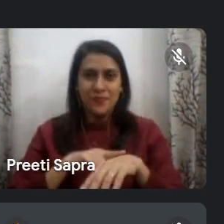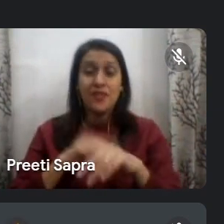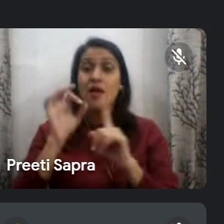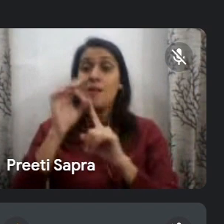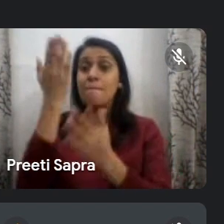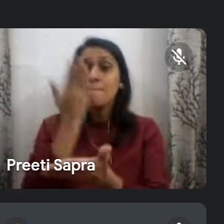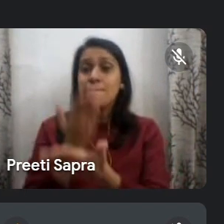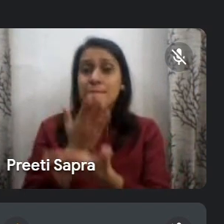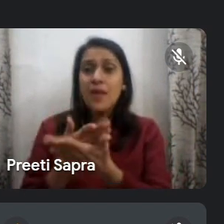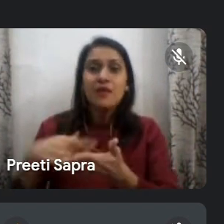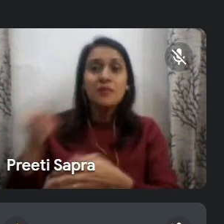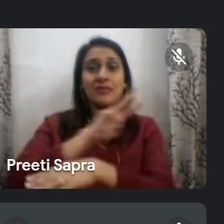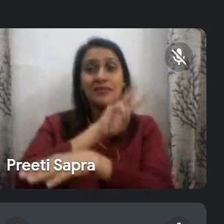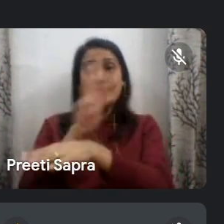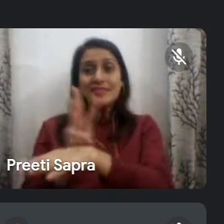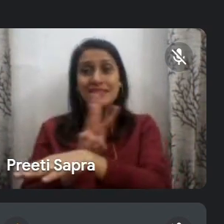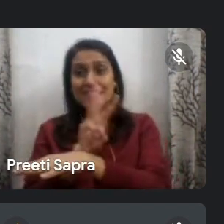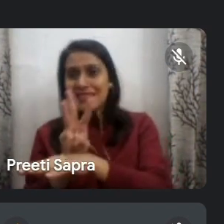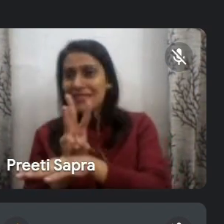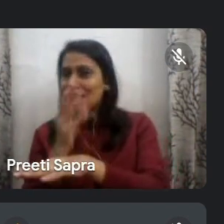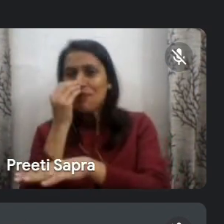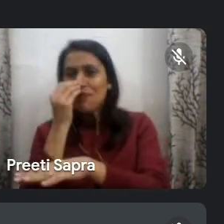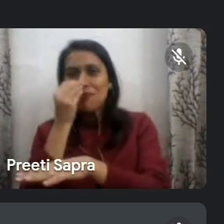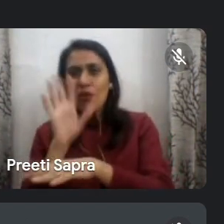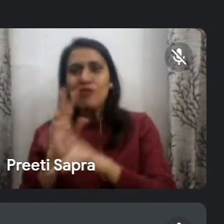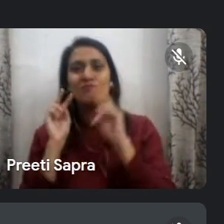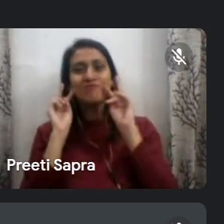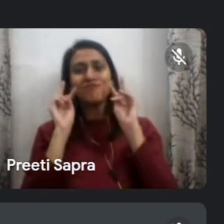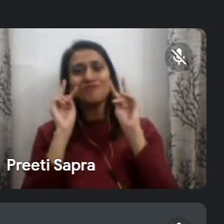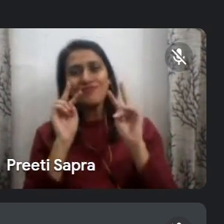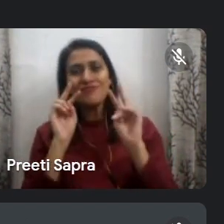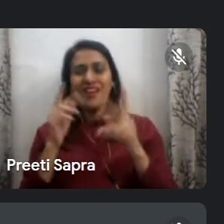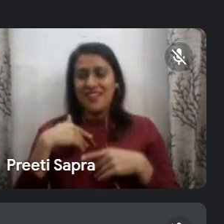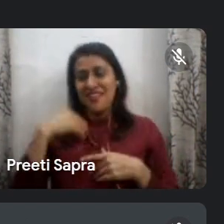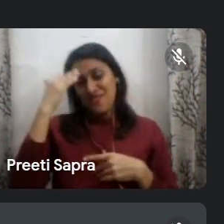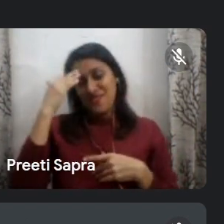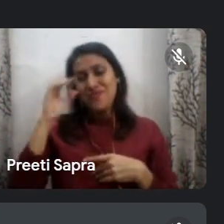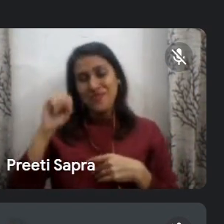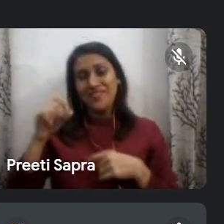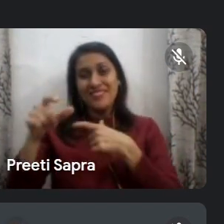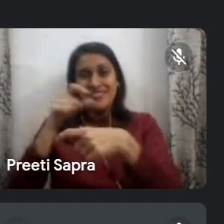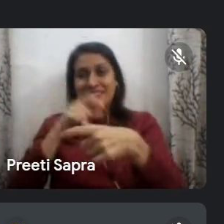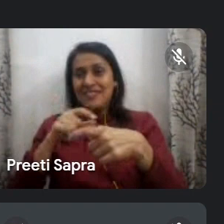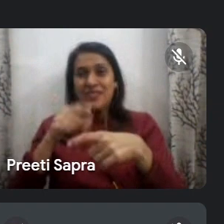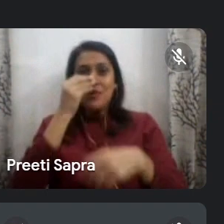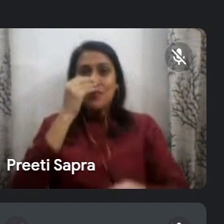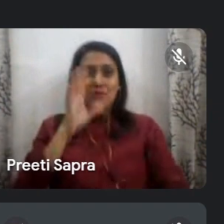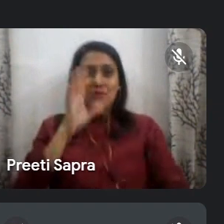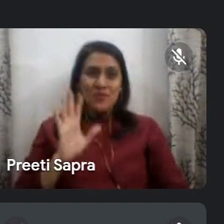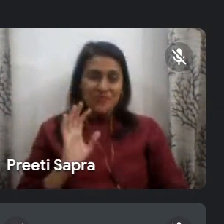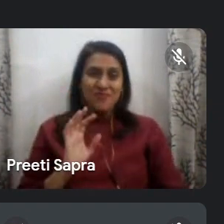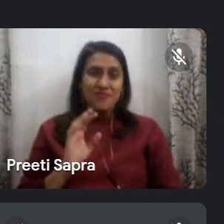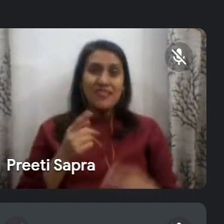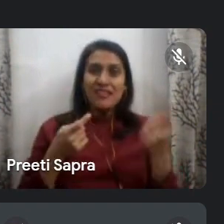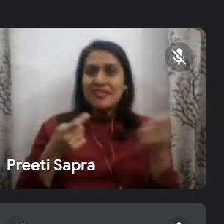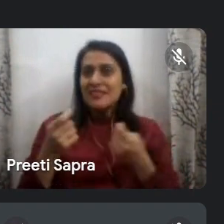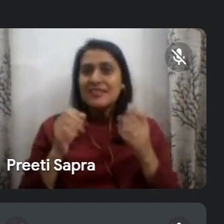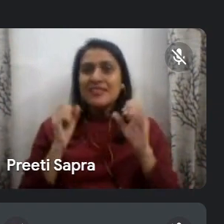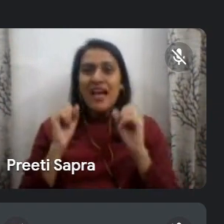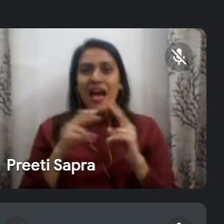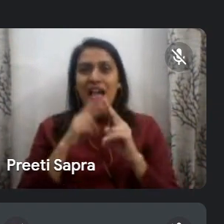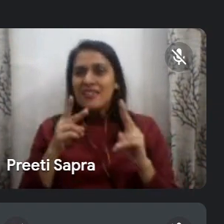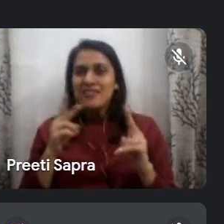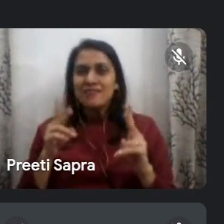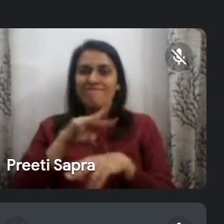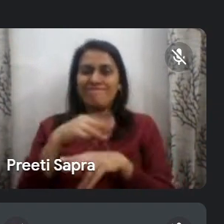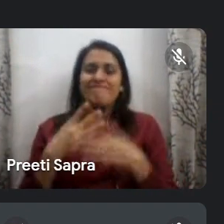staying for 3 hours, and that's so difficult. I can imagine myself facing so much difficulty staying continuously